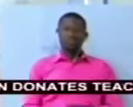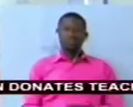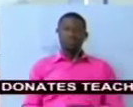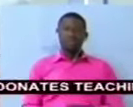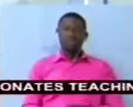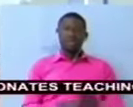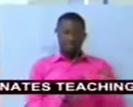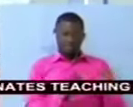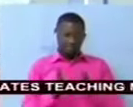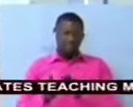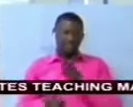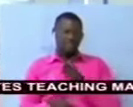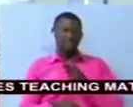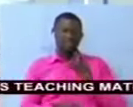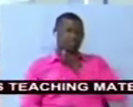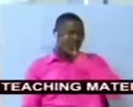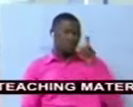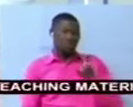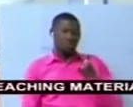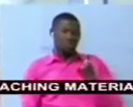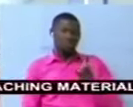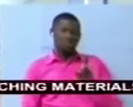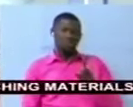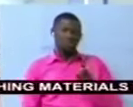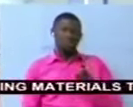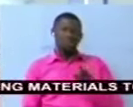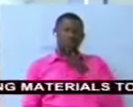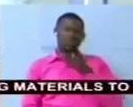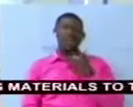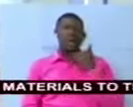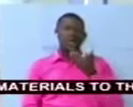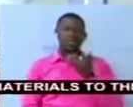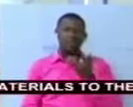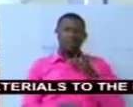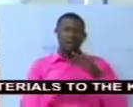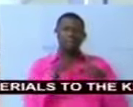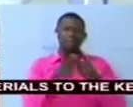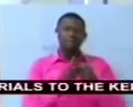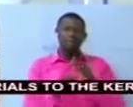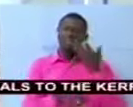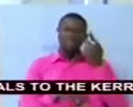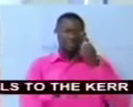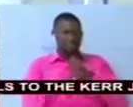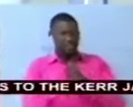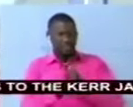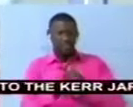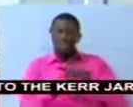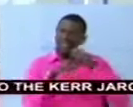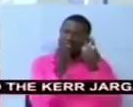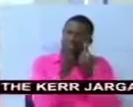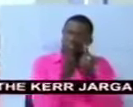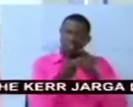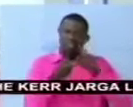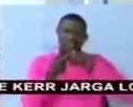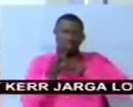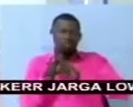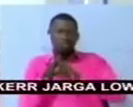that particular question, were you asked about anything relating to this particular